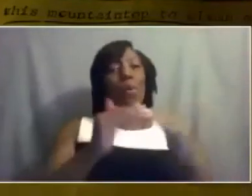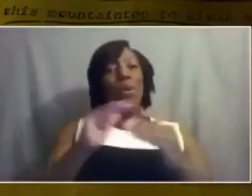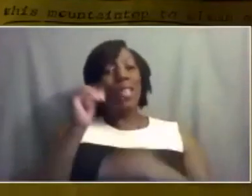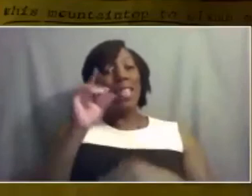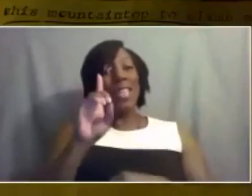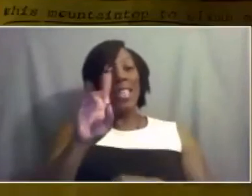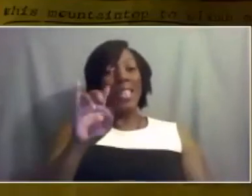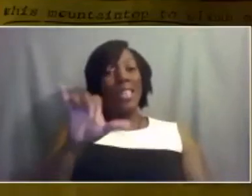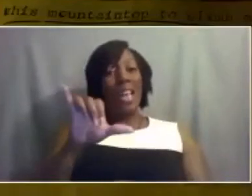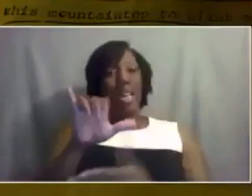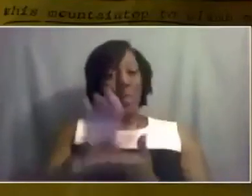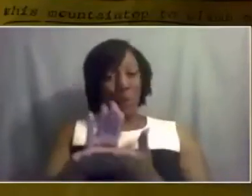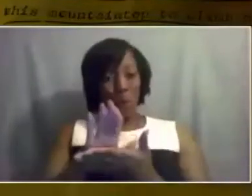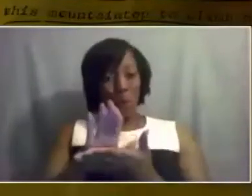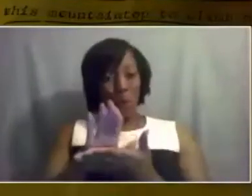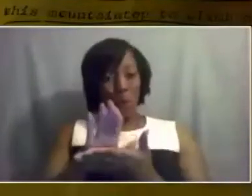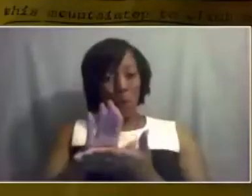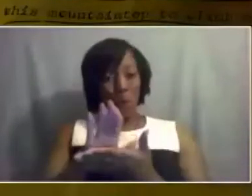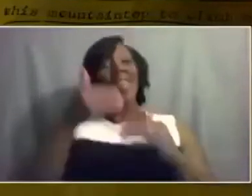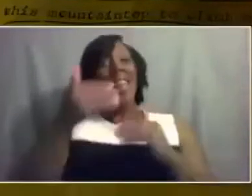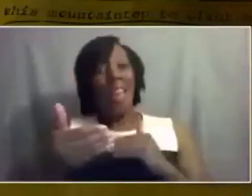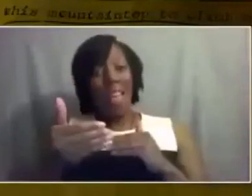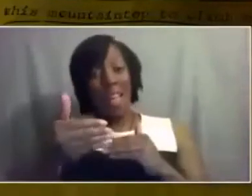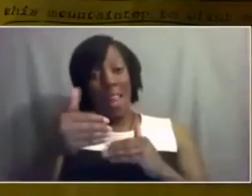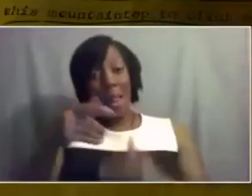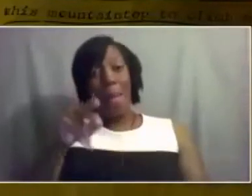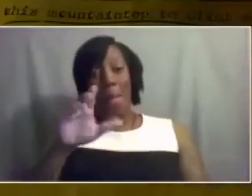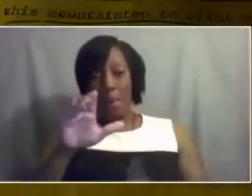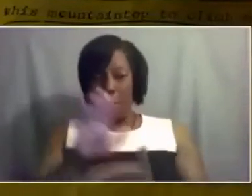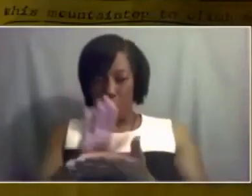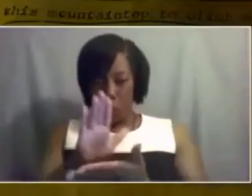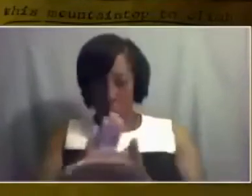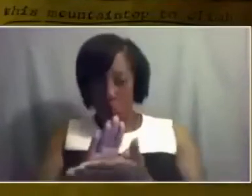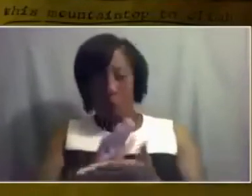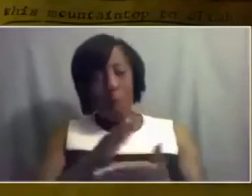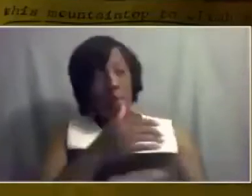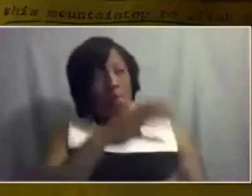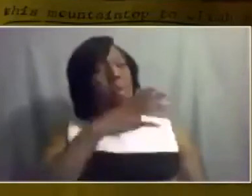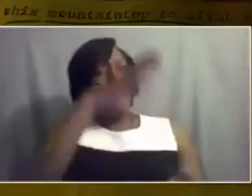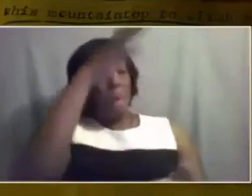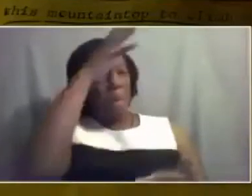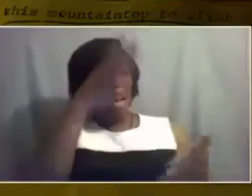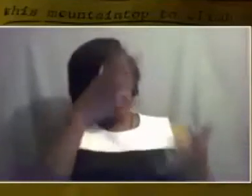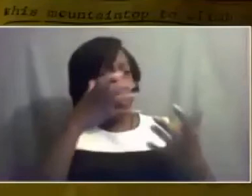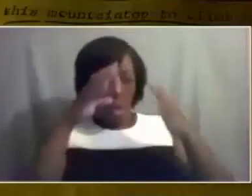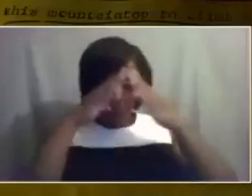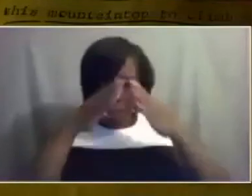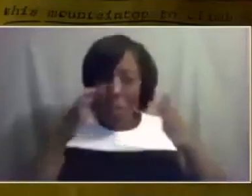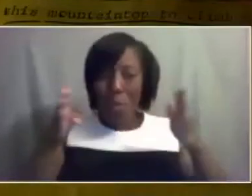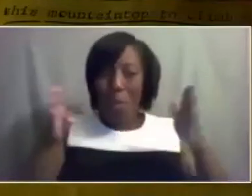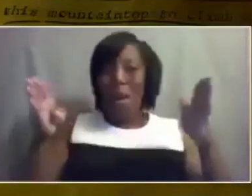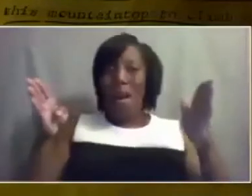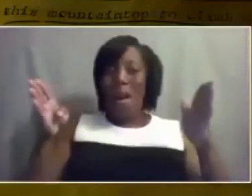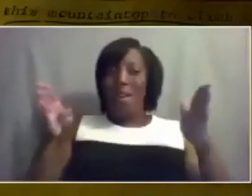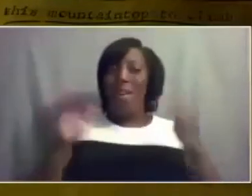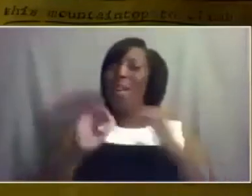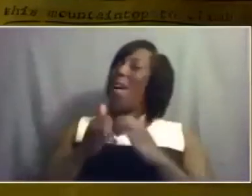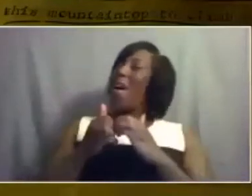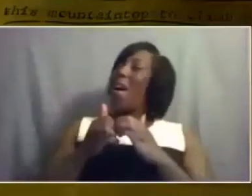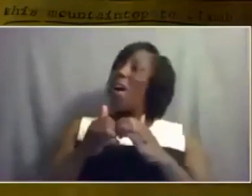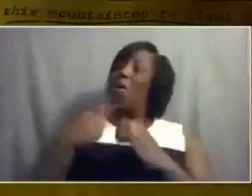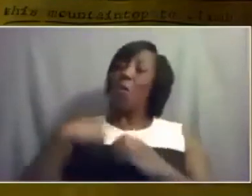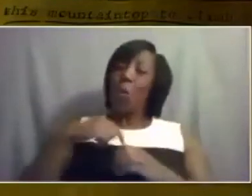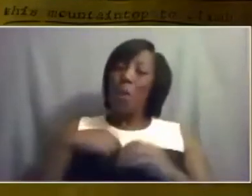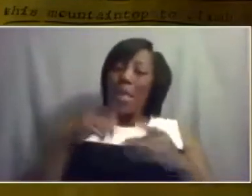school so that I could broaden my perspective, or my parents felt that I could broaden that perspective. So how are we continuing to create these opportunities and